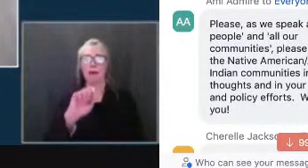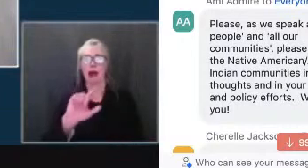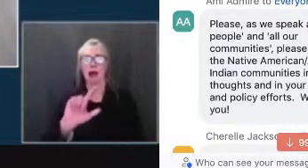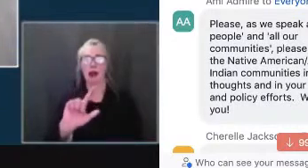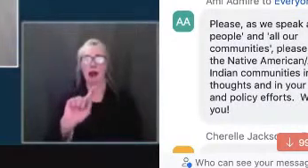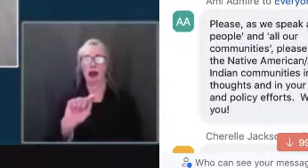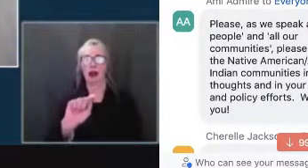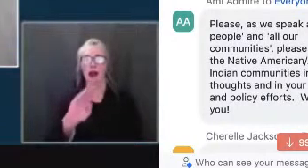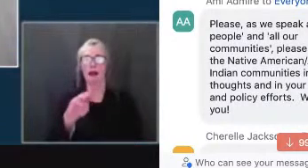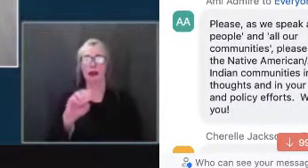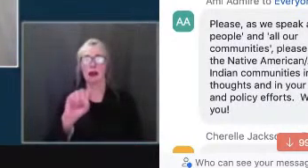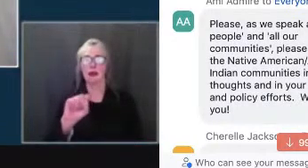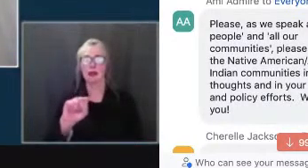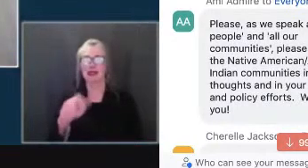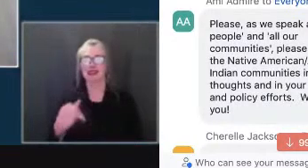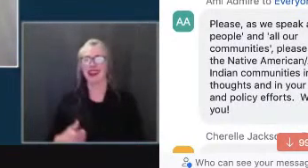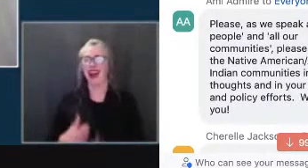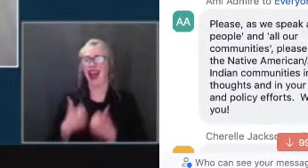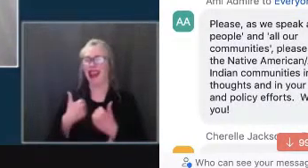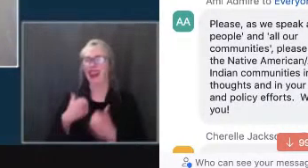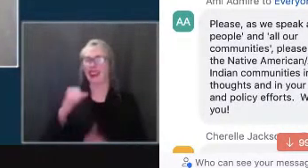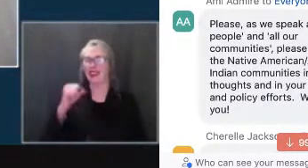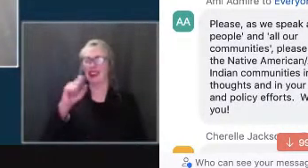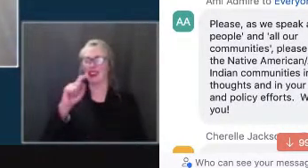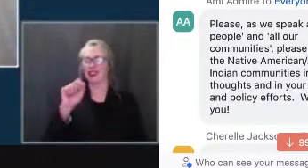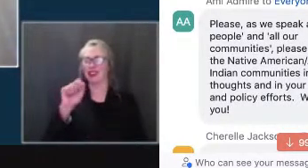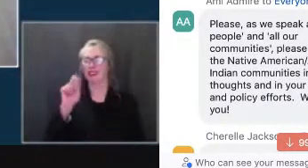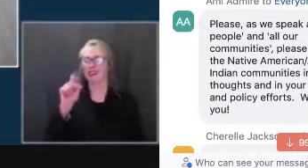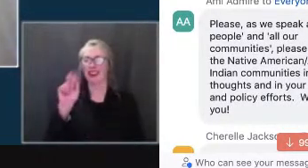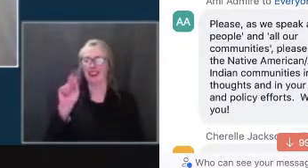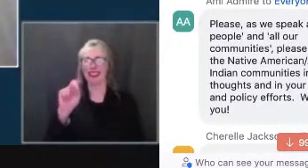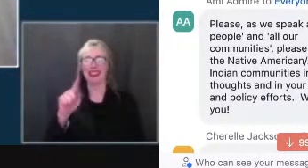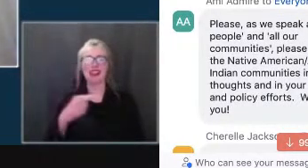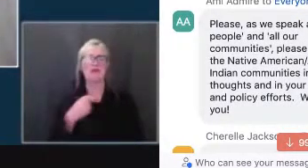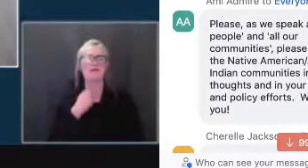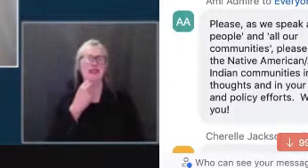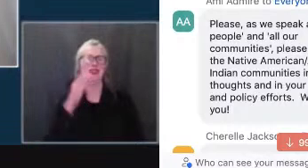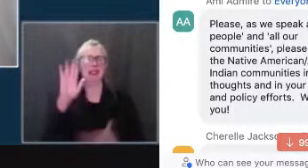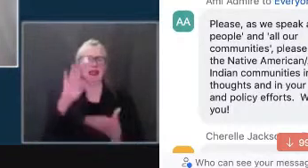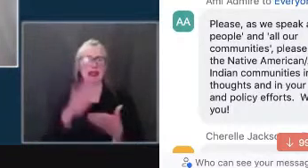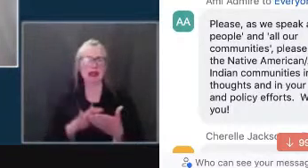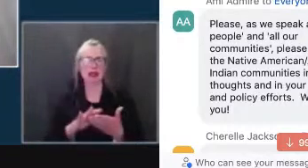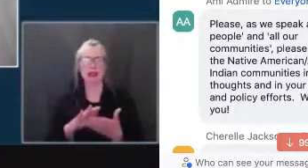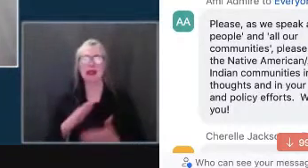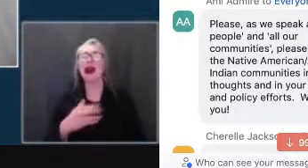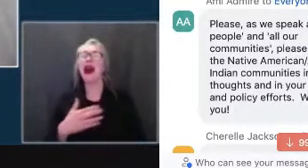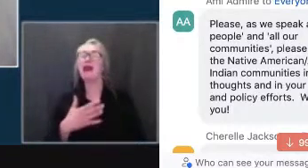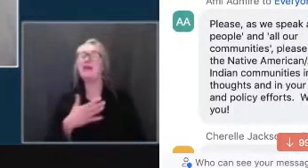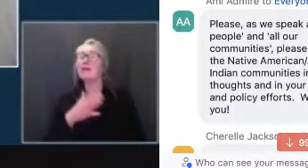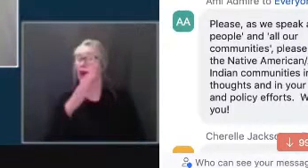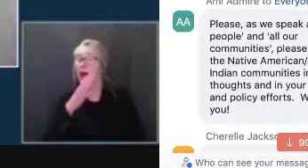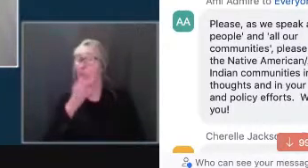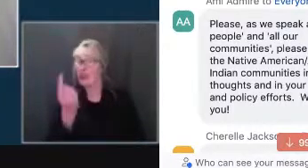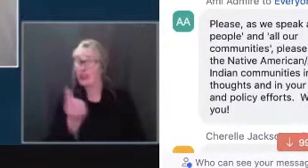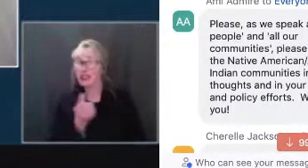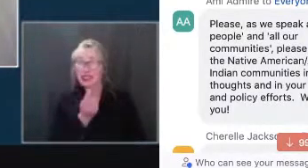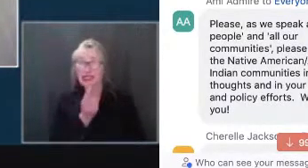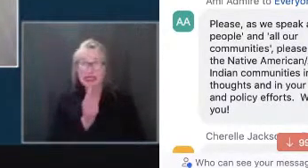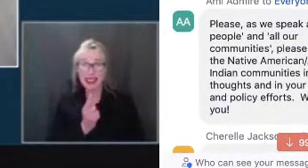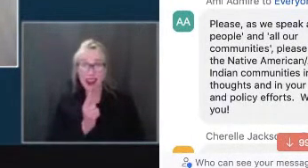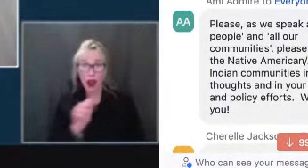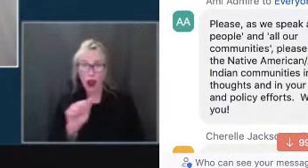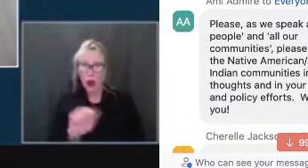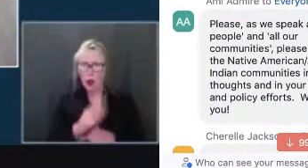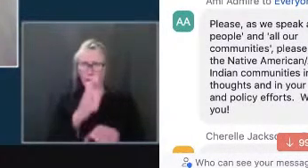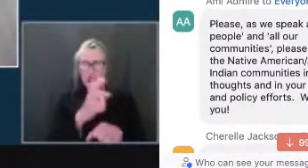who is losing his voice. I'm also the proud son of a single mother who worked incredibly hard, yet still had